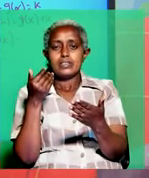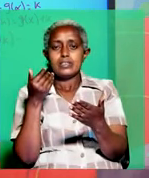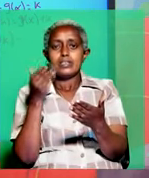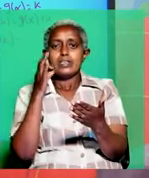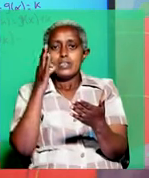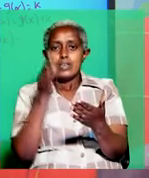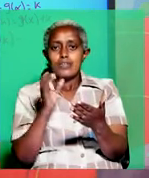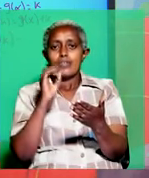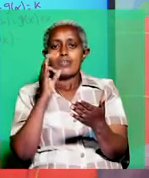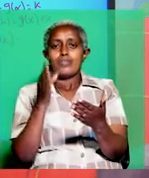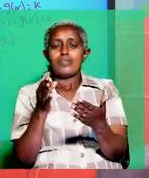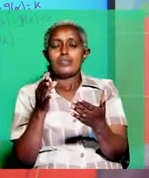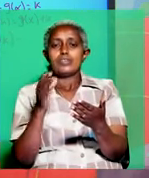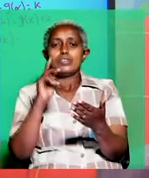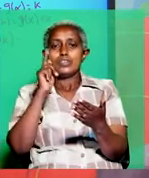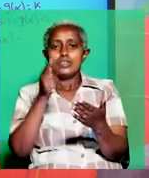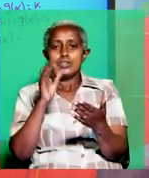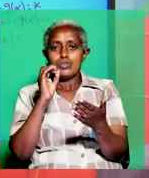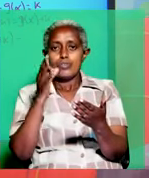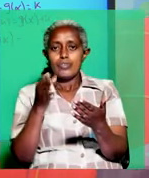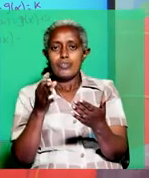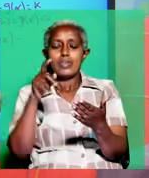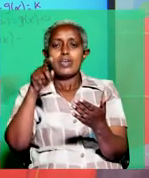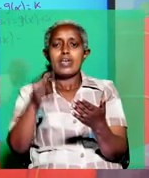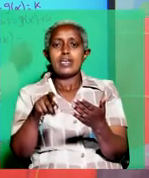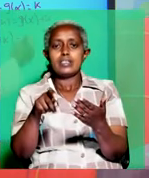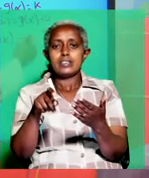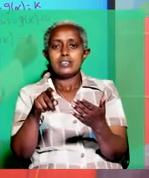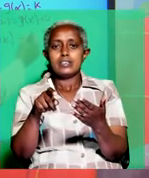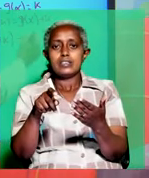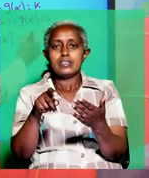f of g of x,